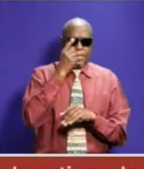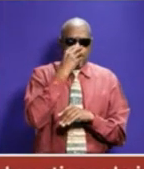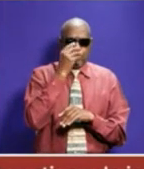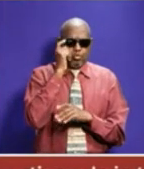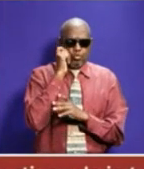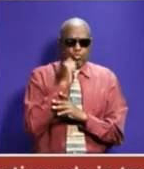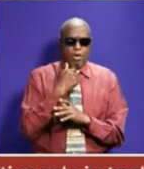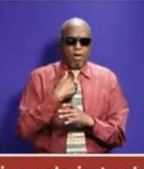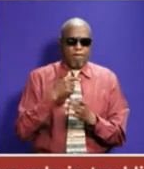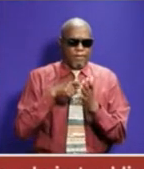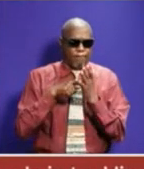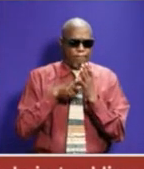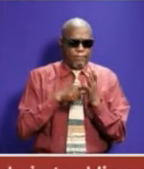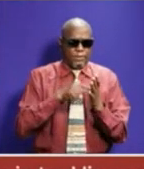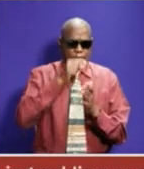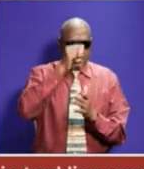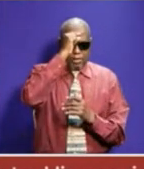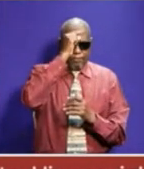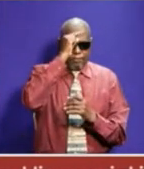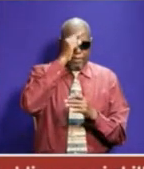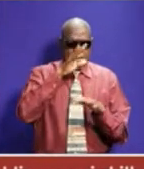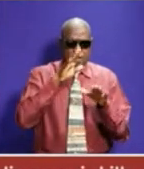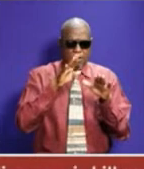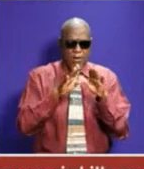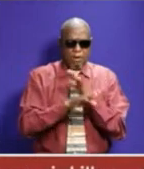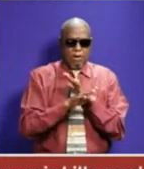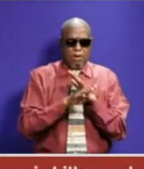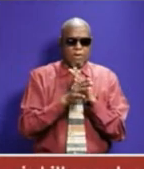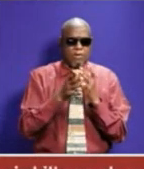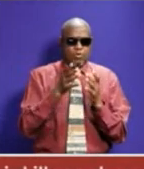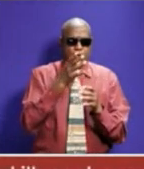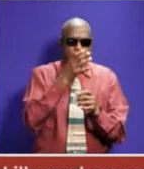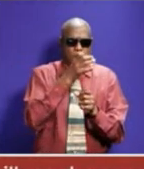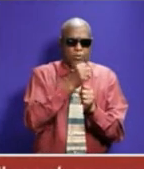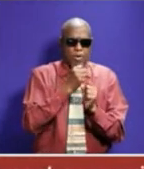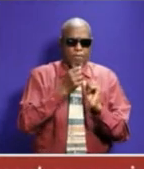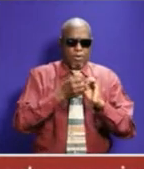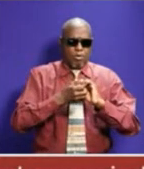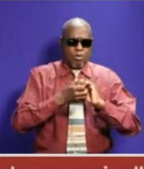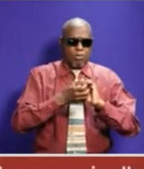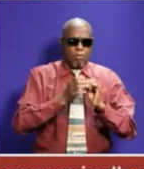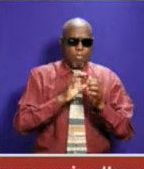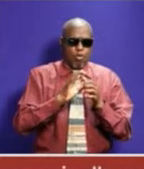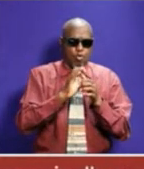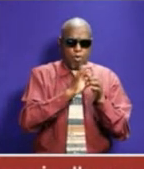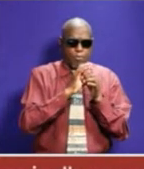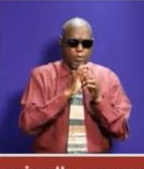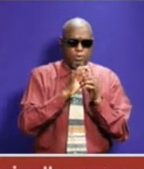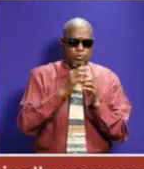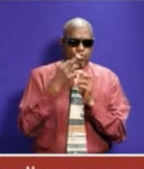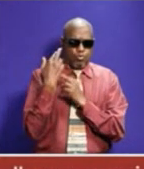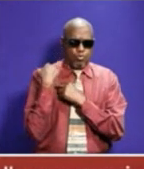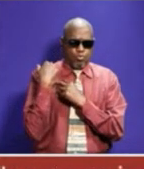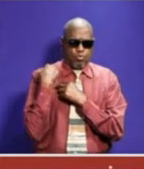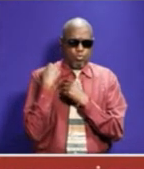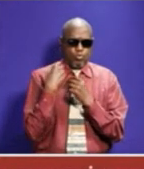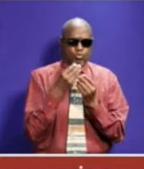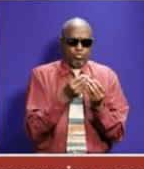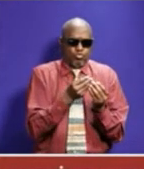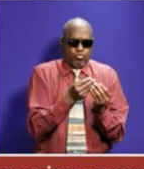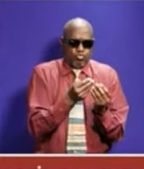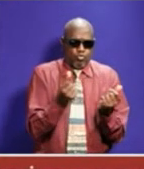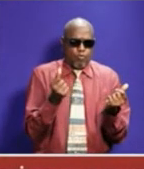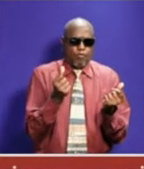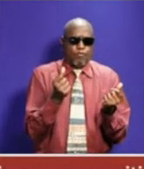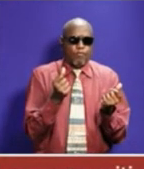has emphasized that the government and the religious organizations have a collaborative role in tackling social ills and economically